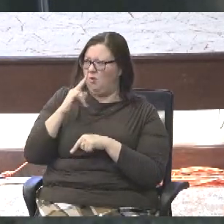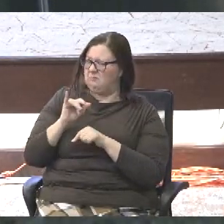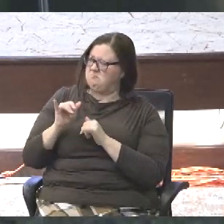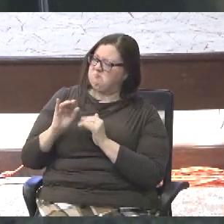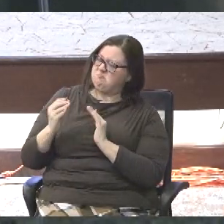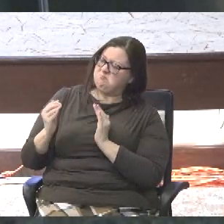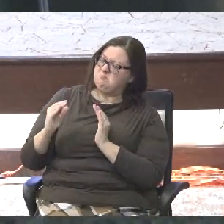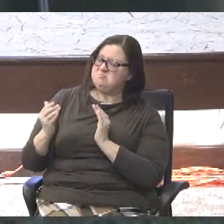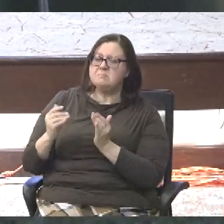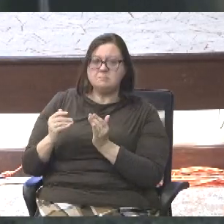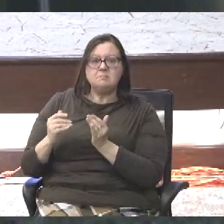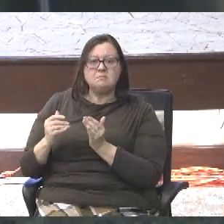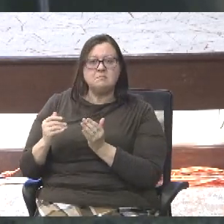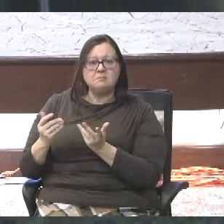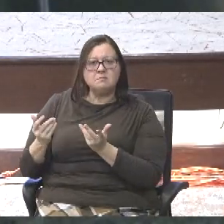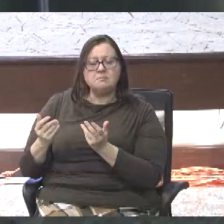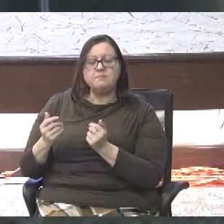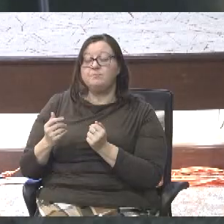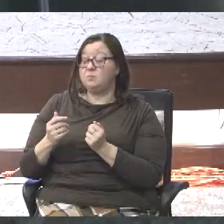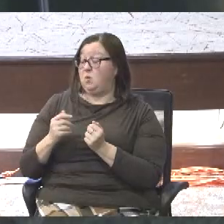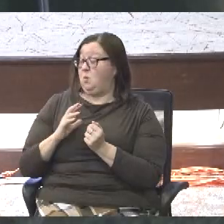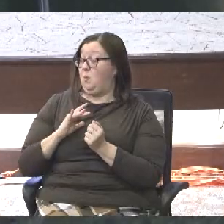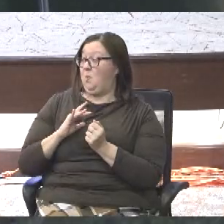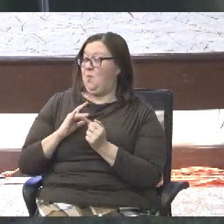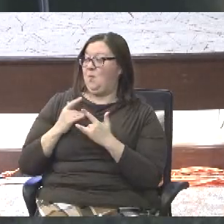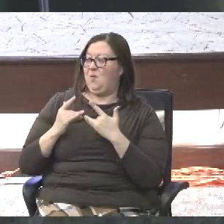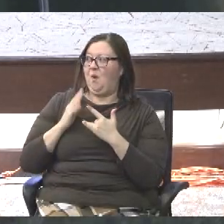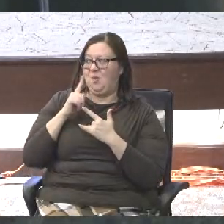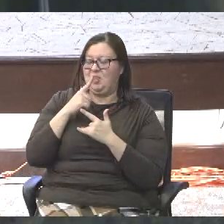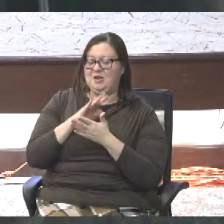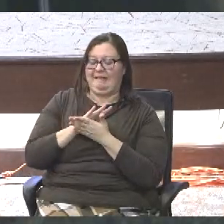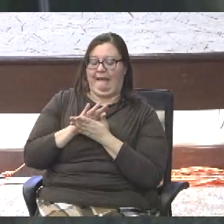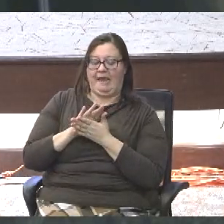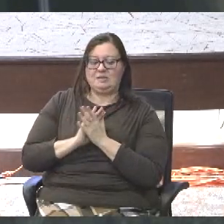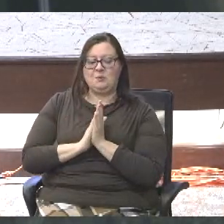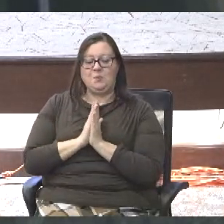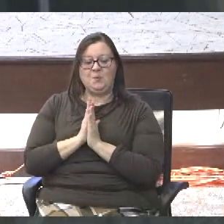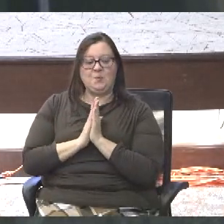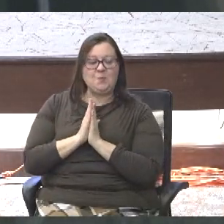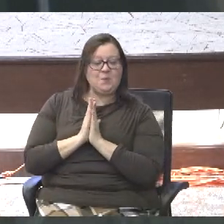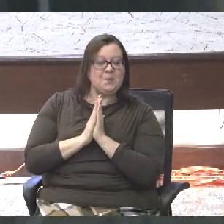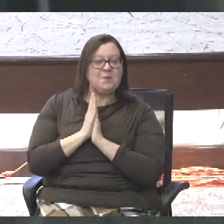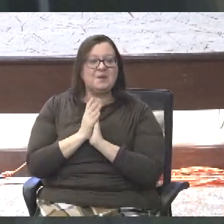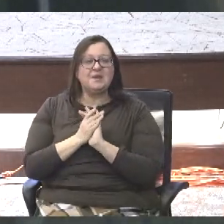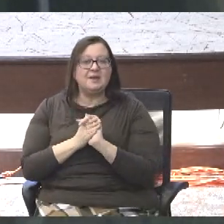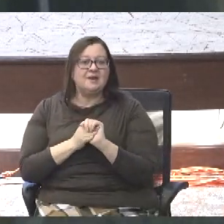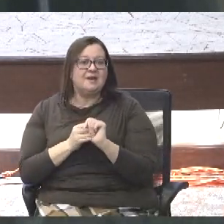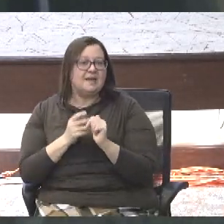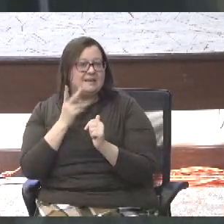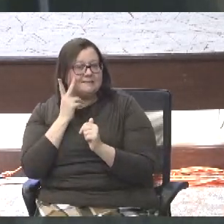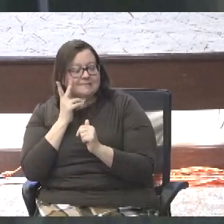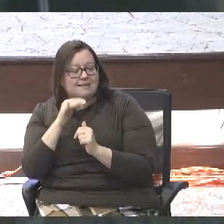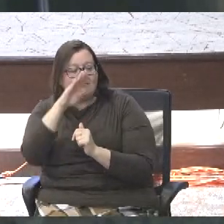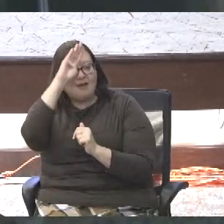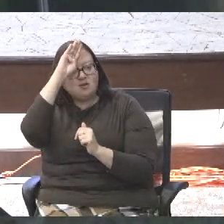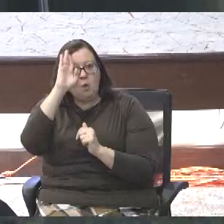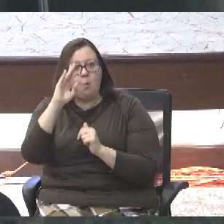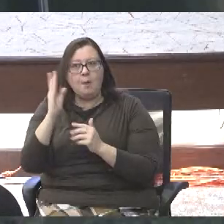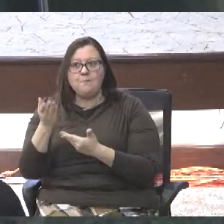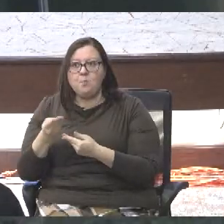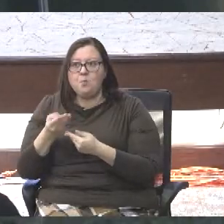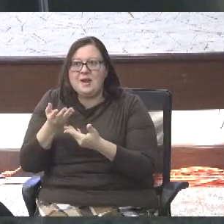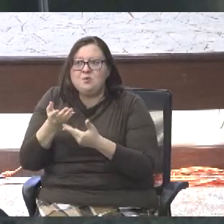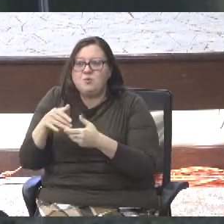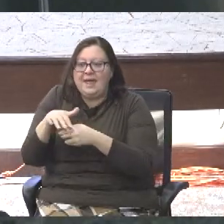resemble that building as well. So we're all excited about what that fire station will bring to